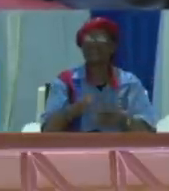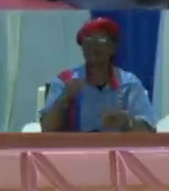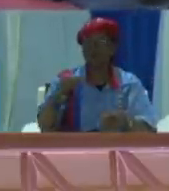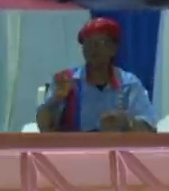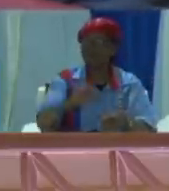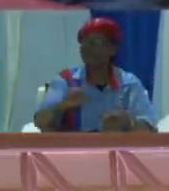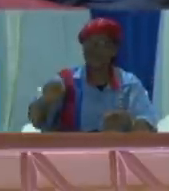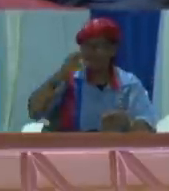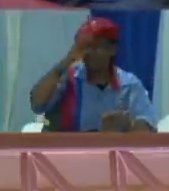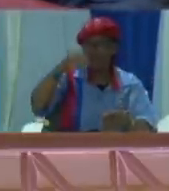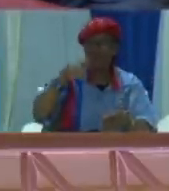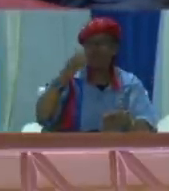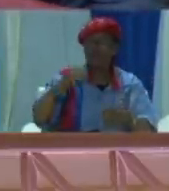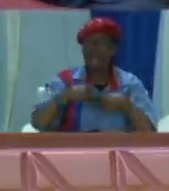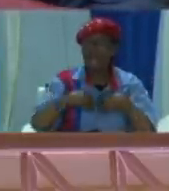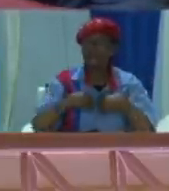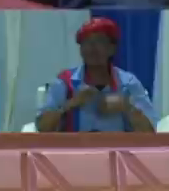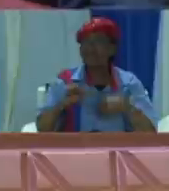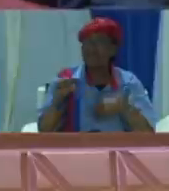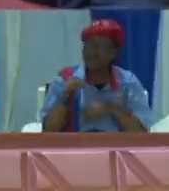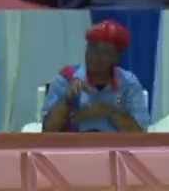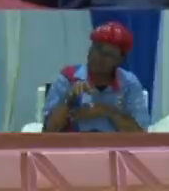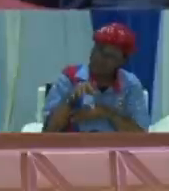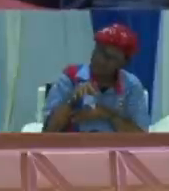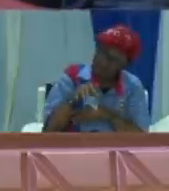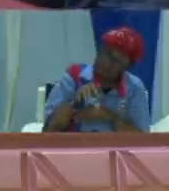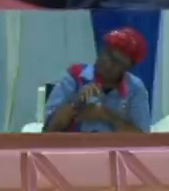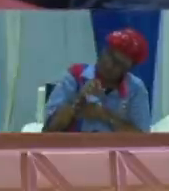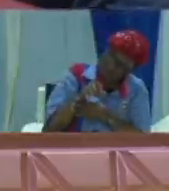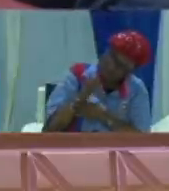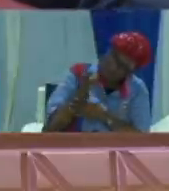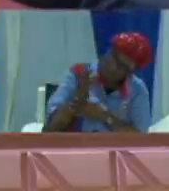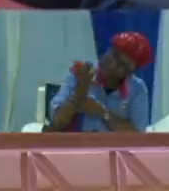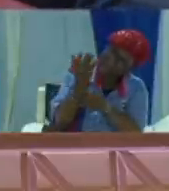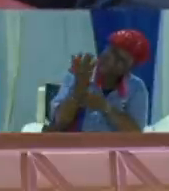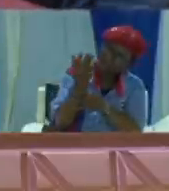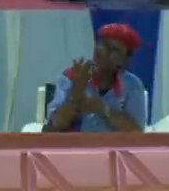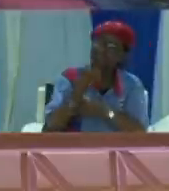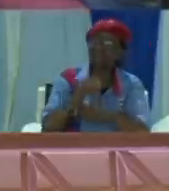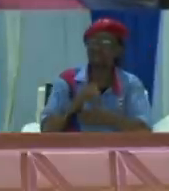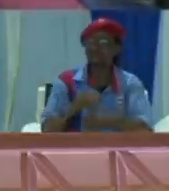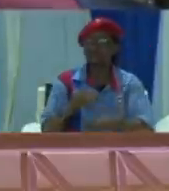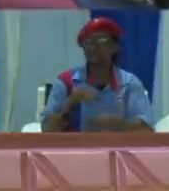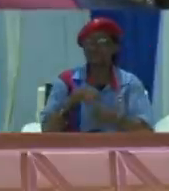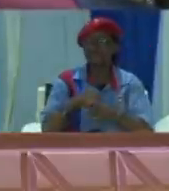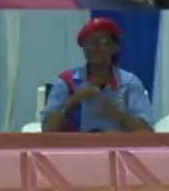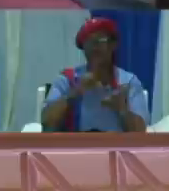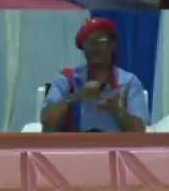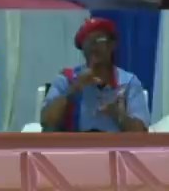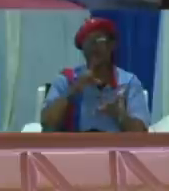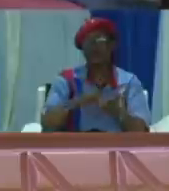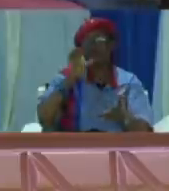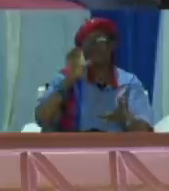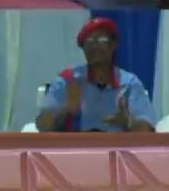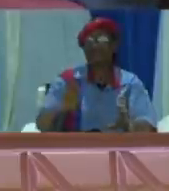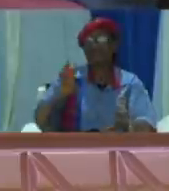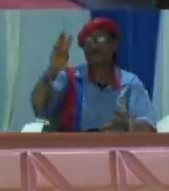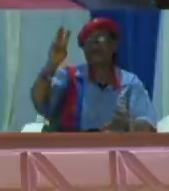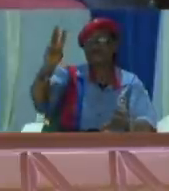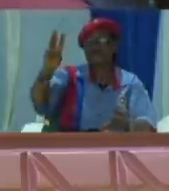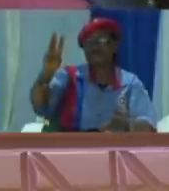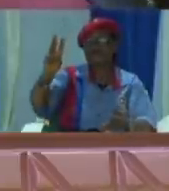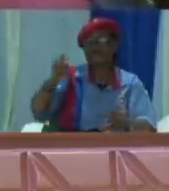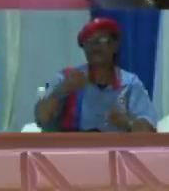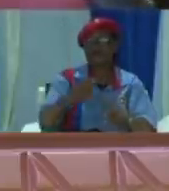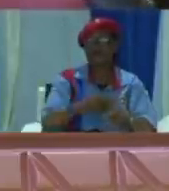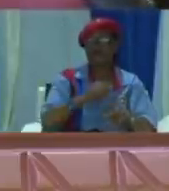hand. In Luke chapter 6, from verse